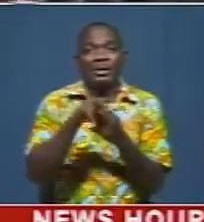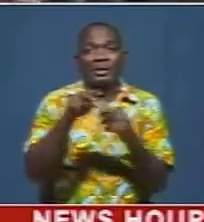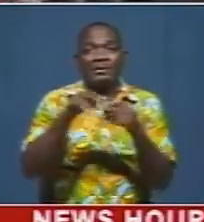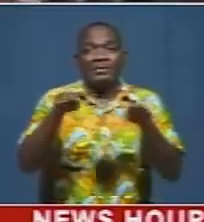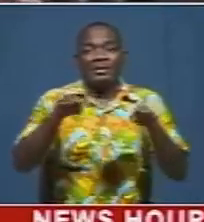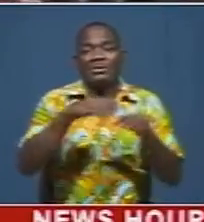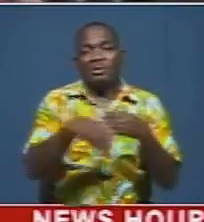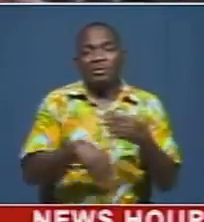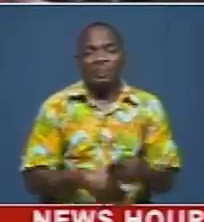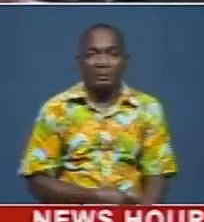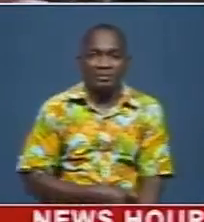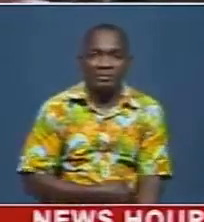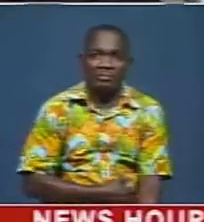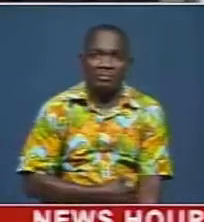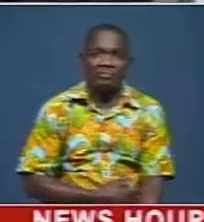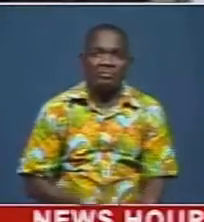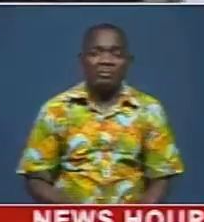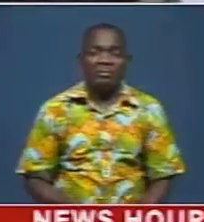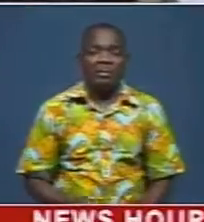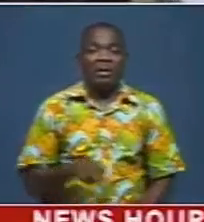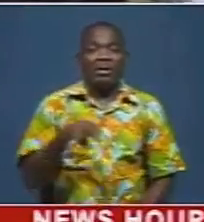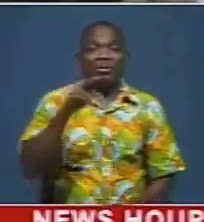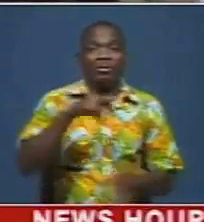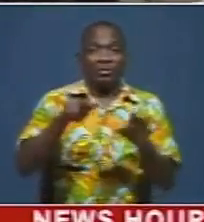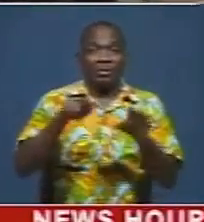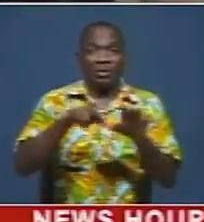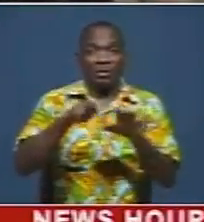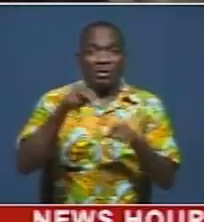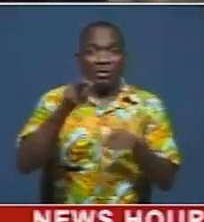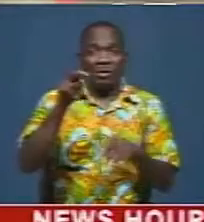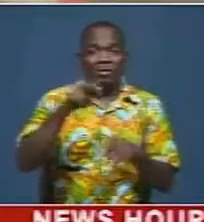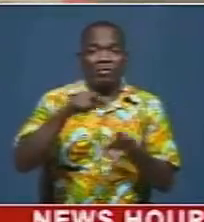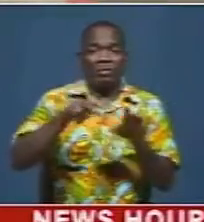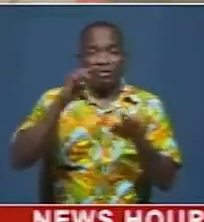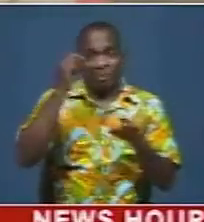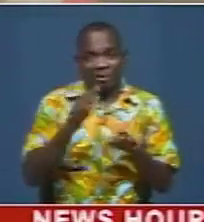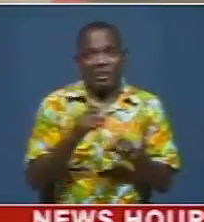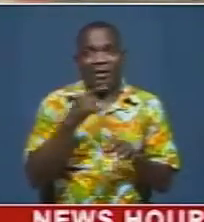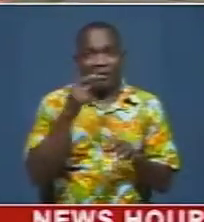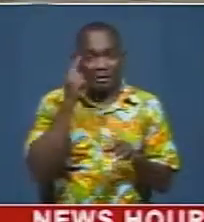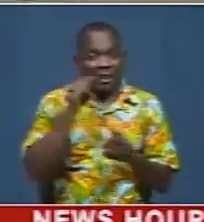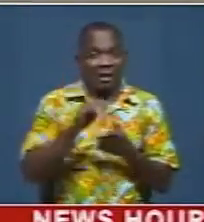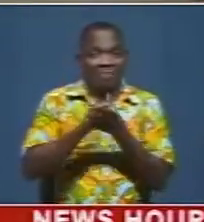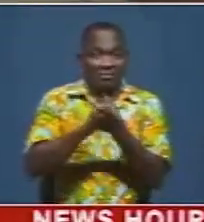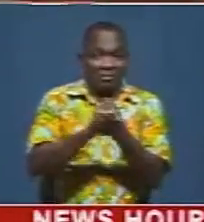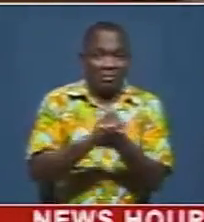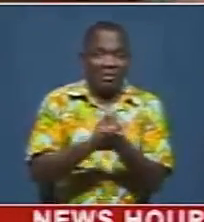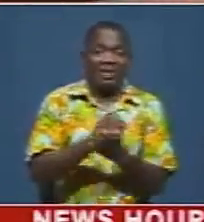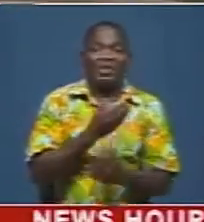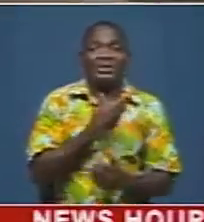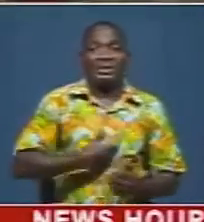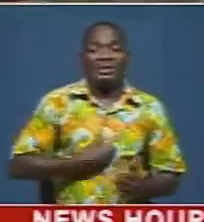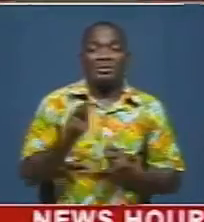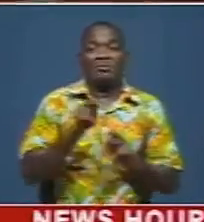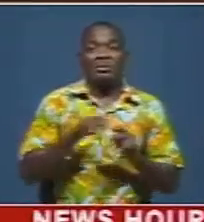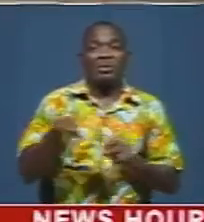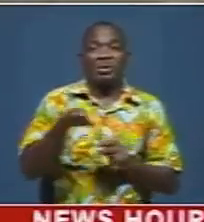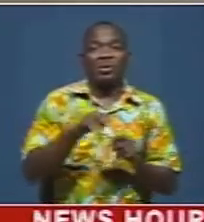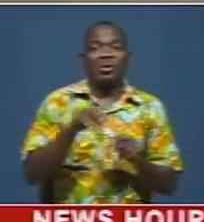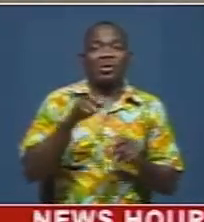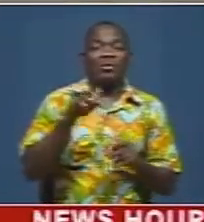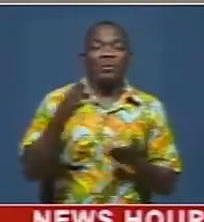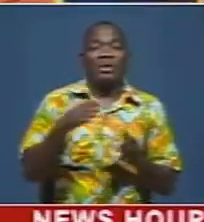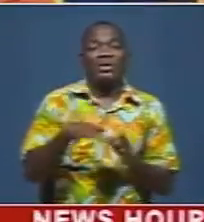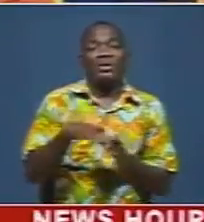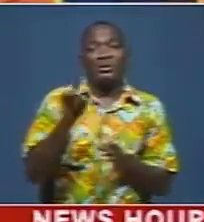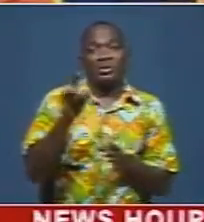is completed. The Northern Regional Minister, Mr. Salifu Said, commended the chiefs and people of the region for